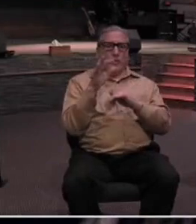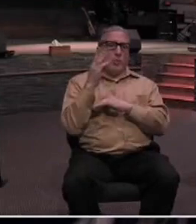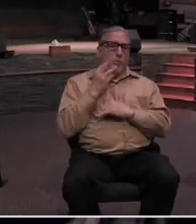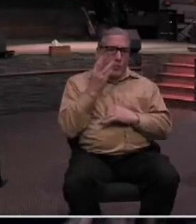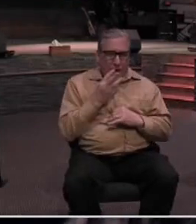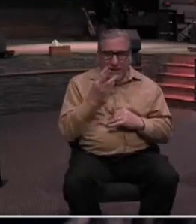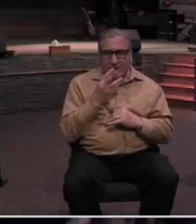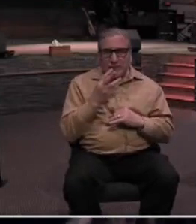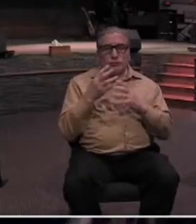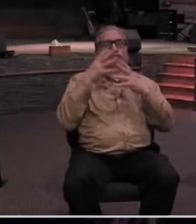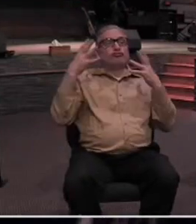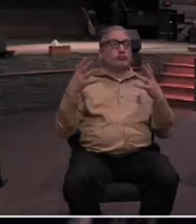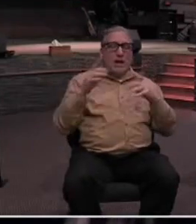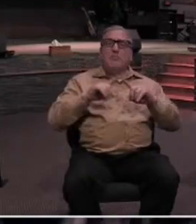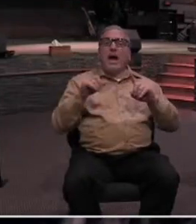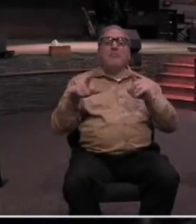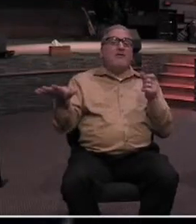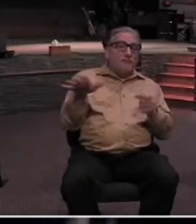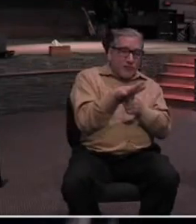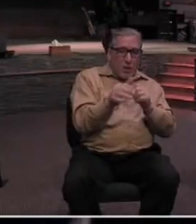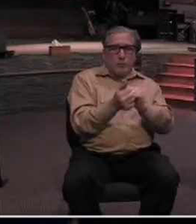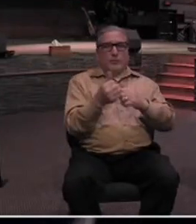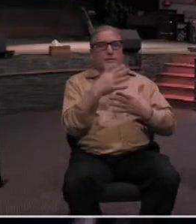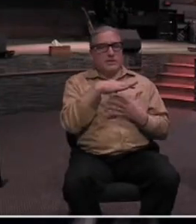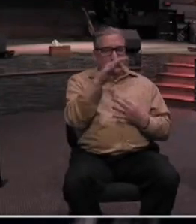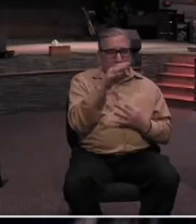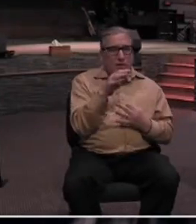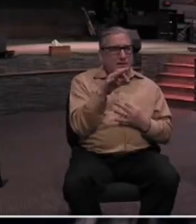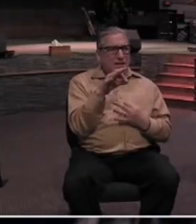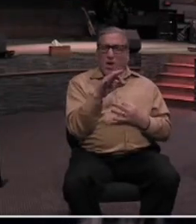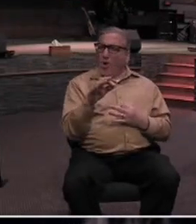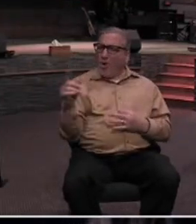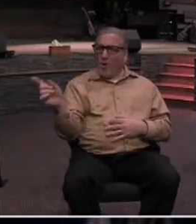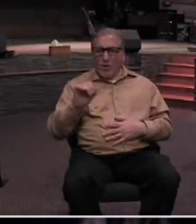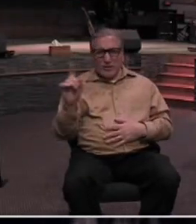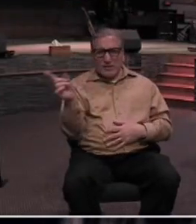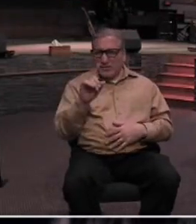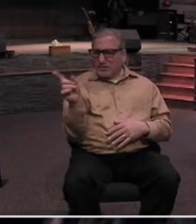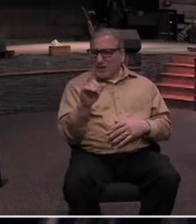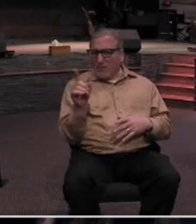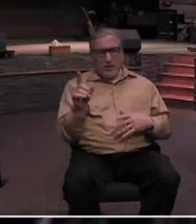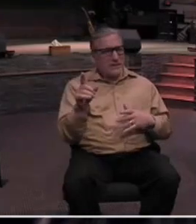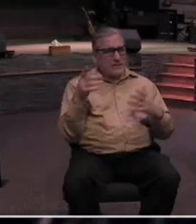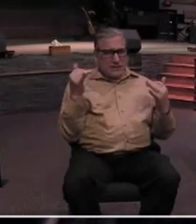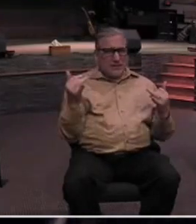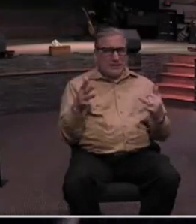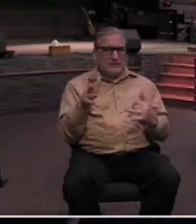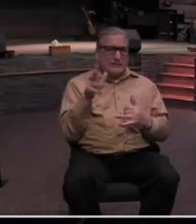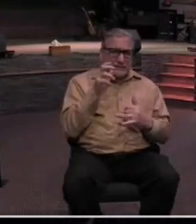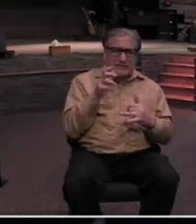is excess, but be filled with the Spirit. Somebody needs to get drunk in the Holy Ghost.